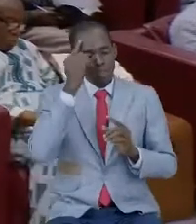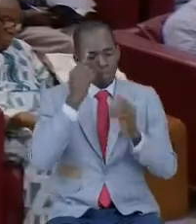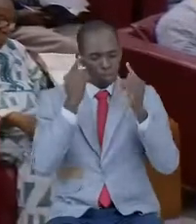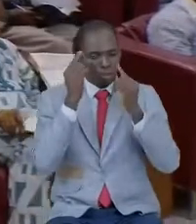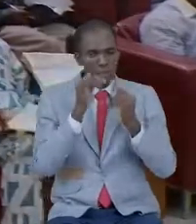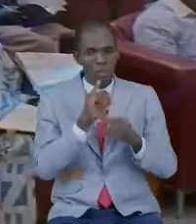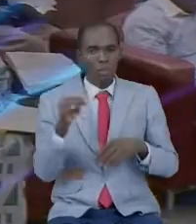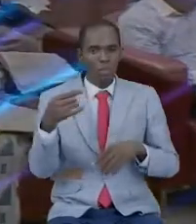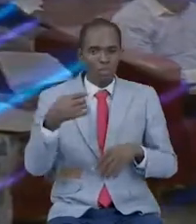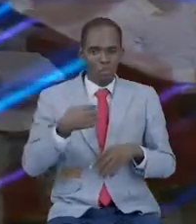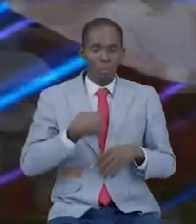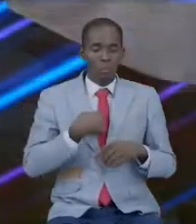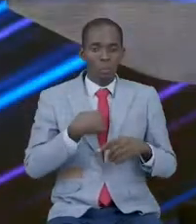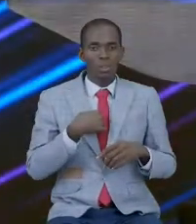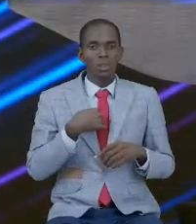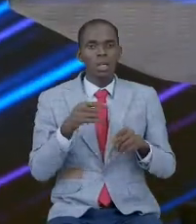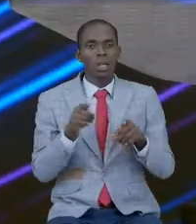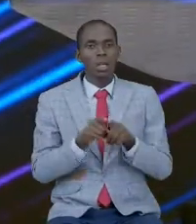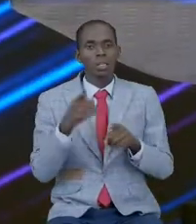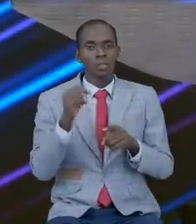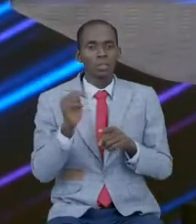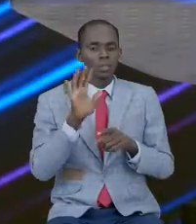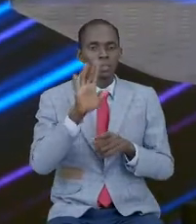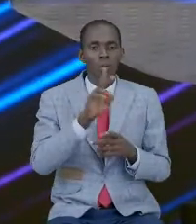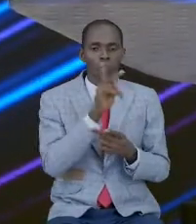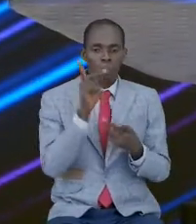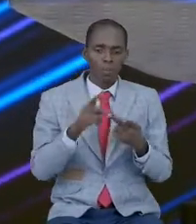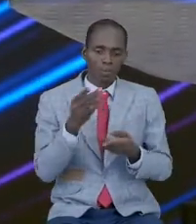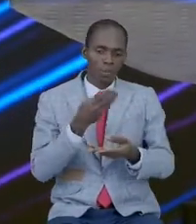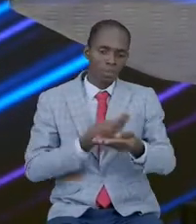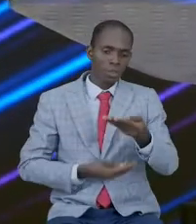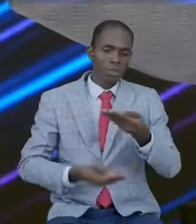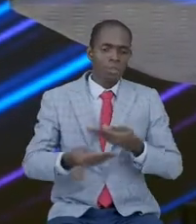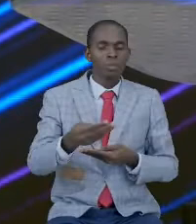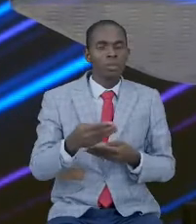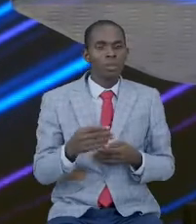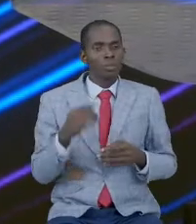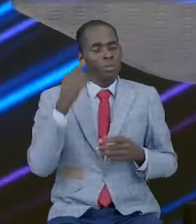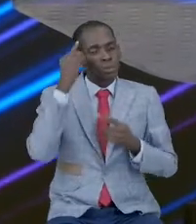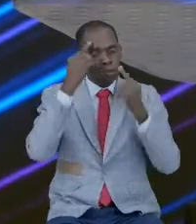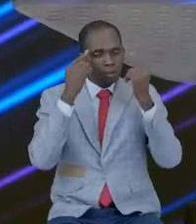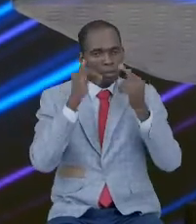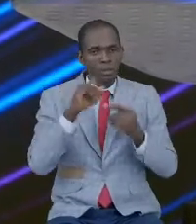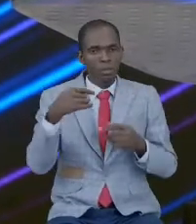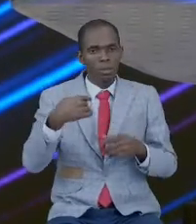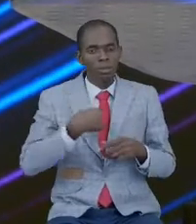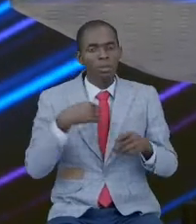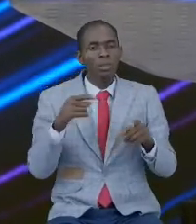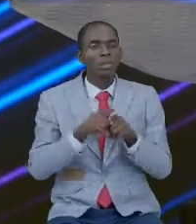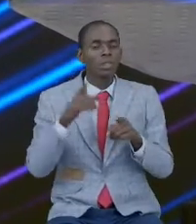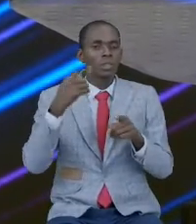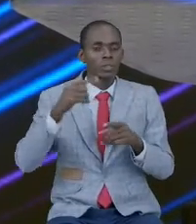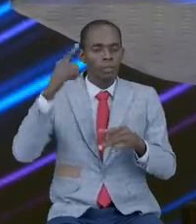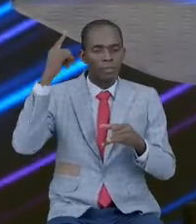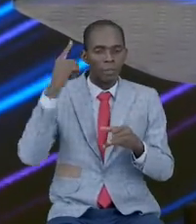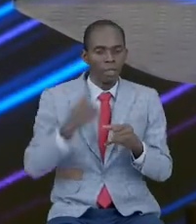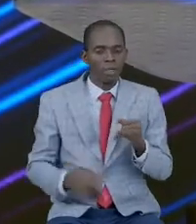me as the substitute, concerning me as the final